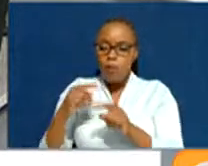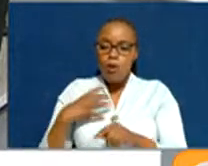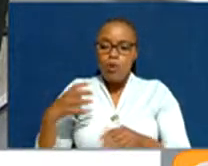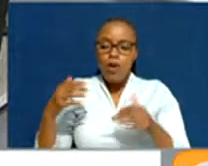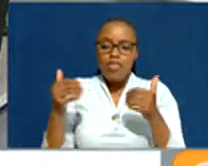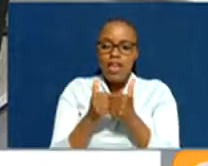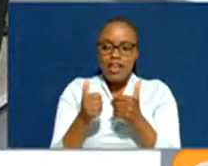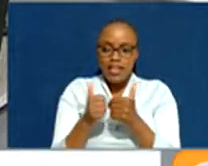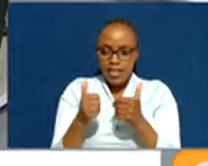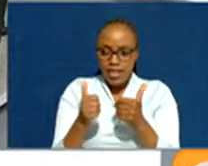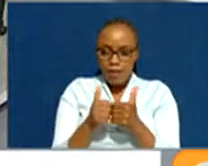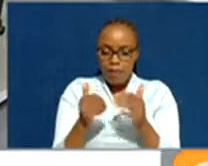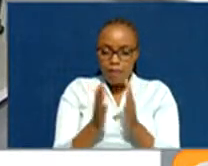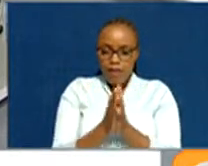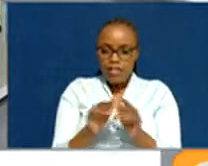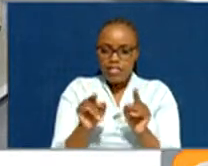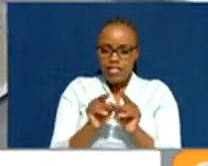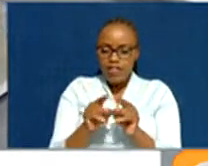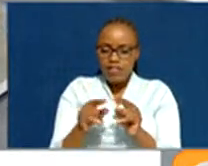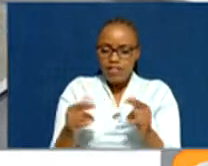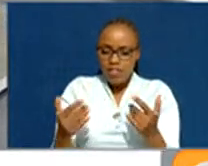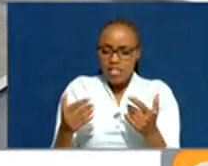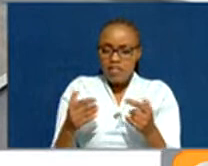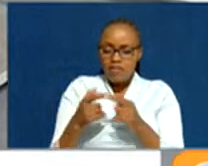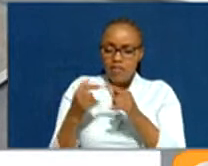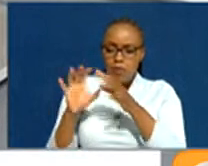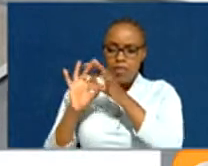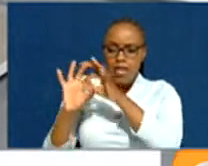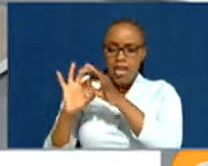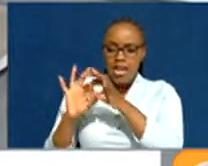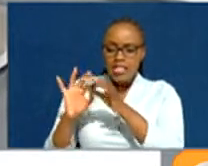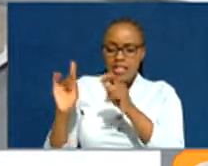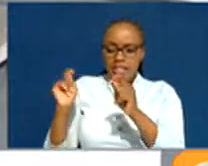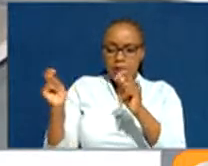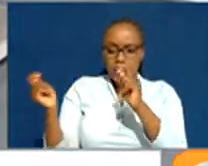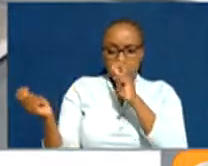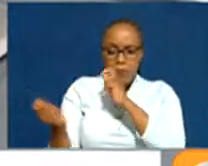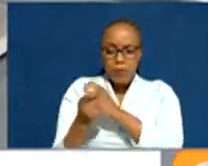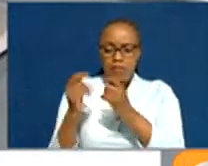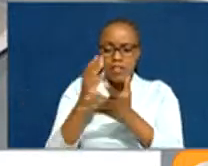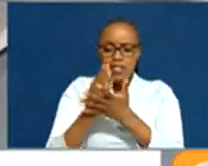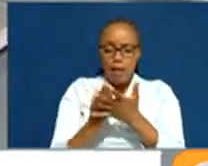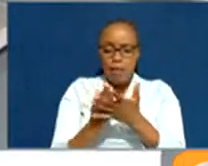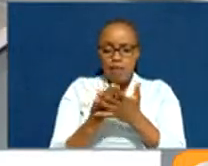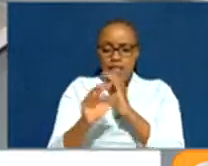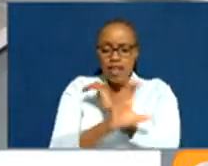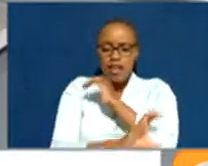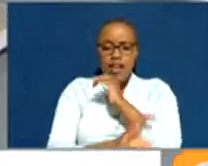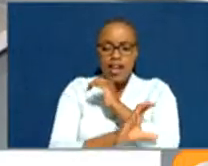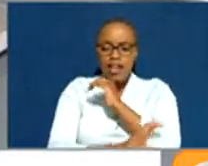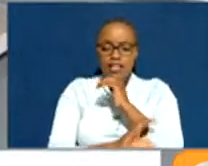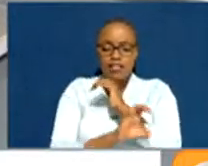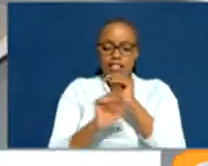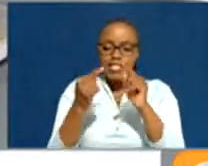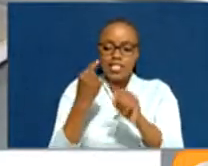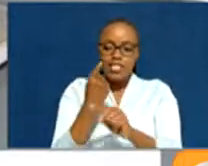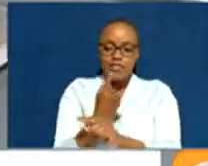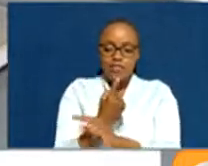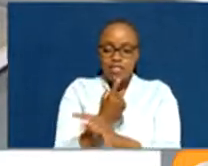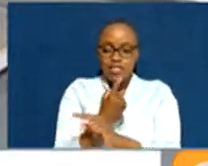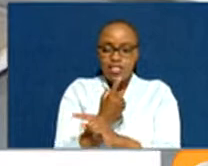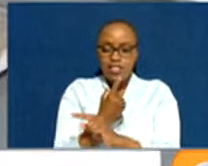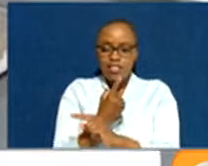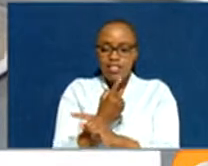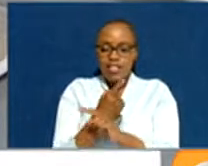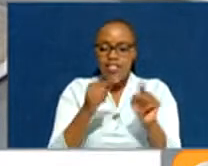more common in terms of language and culture, but the wealth, not so much translating to some of the member states. So let's see if that is different exactly. Yeah. For